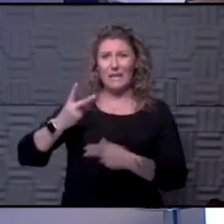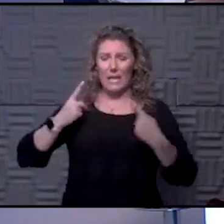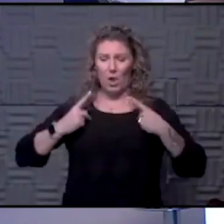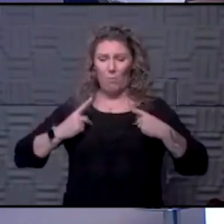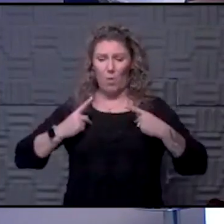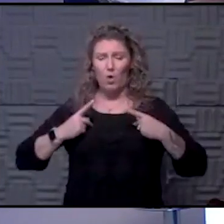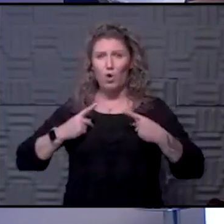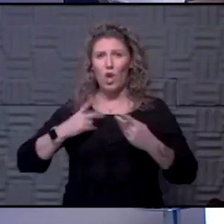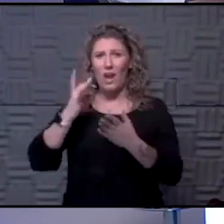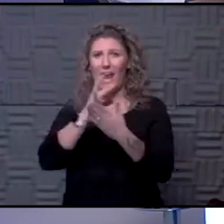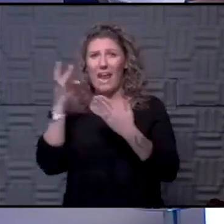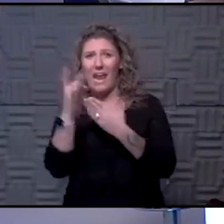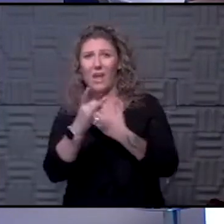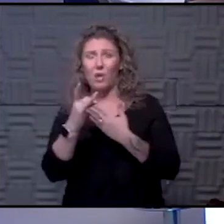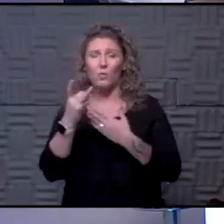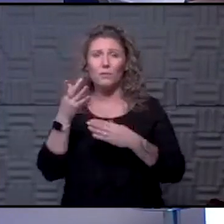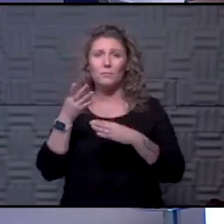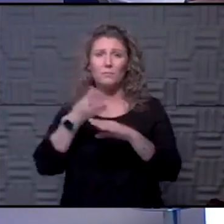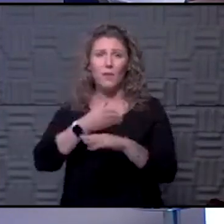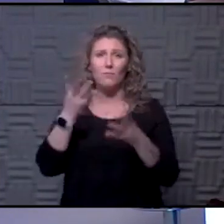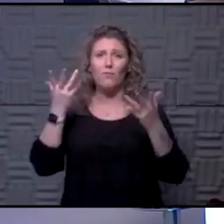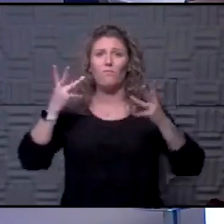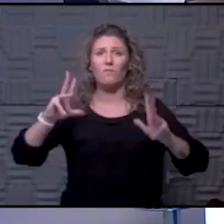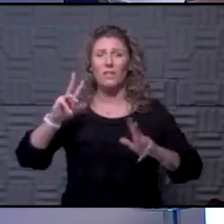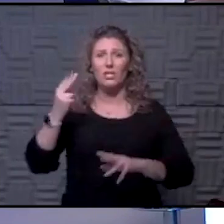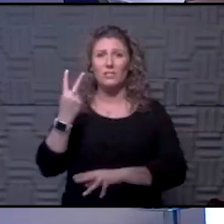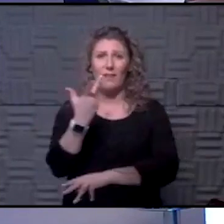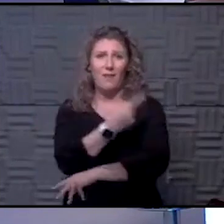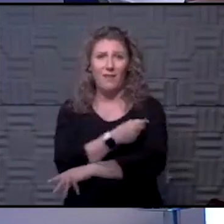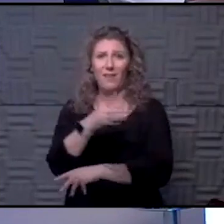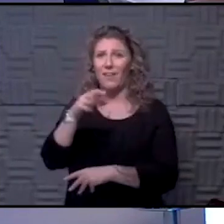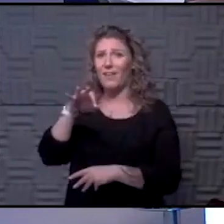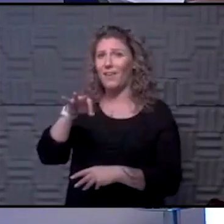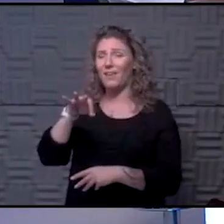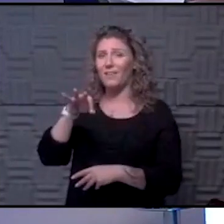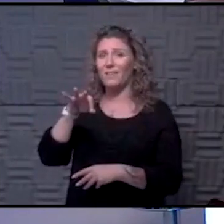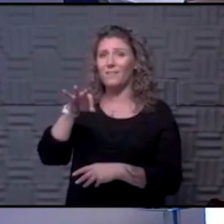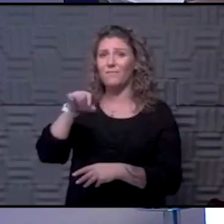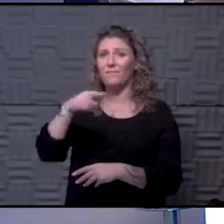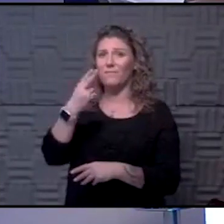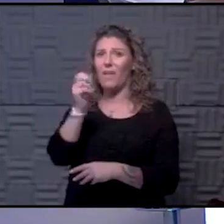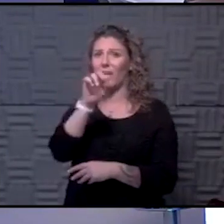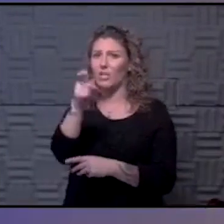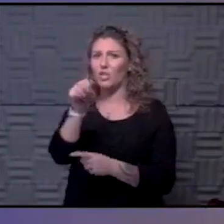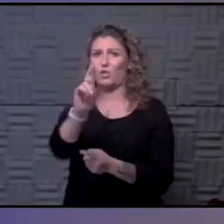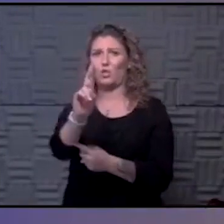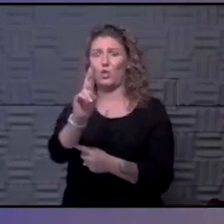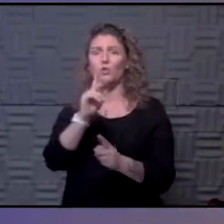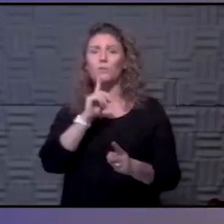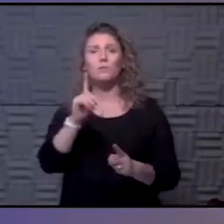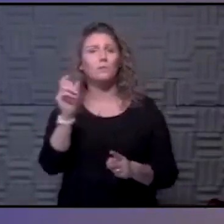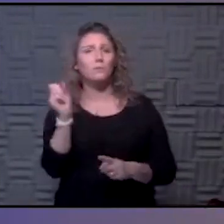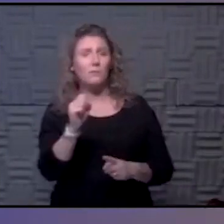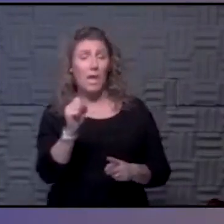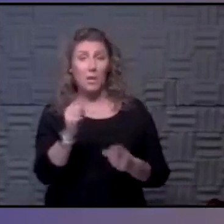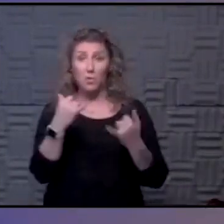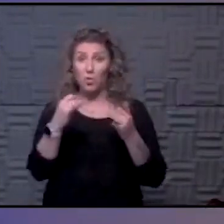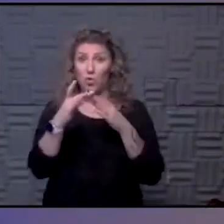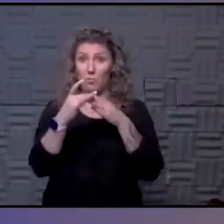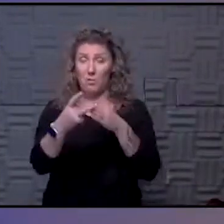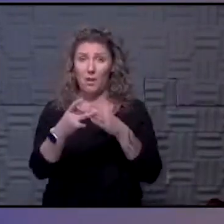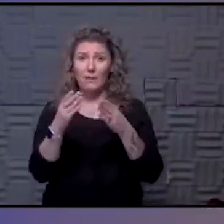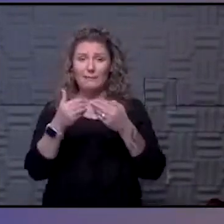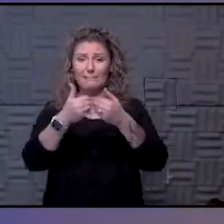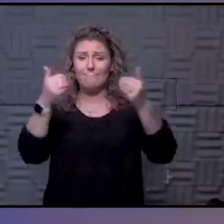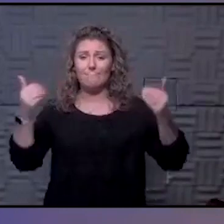8 weeks after my second Pfizer shot? Mm-hmm. Is she in the clear to do that? Yeah, the current guidance is to